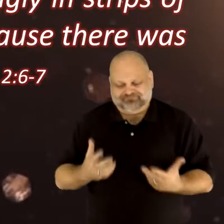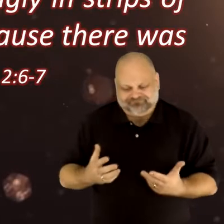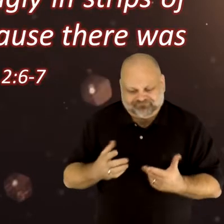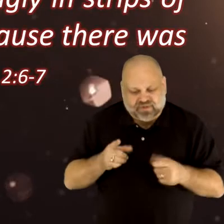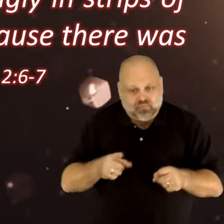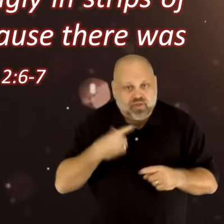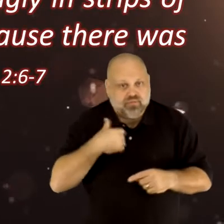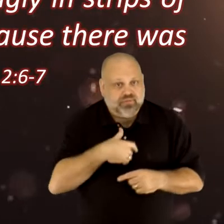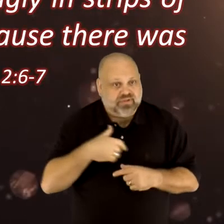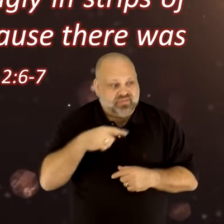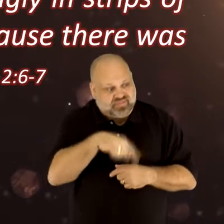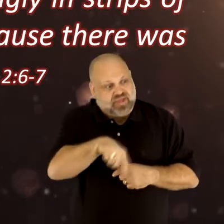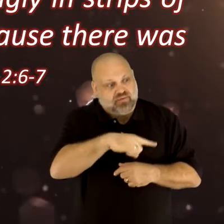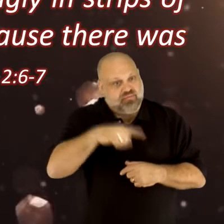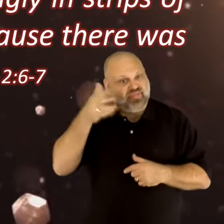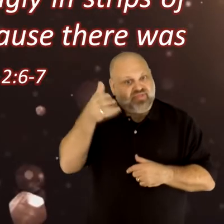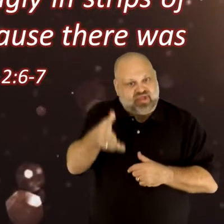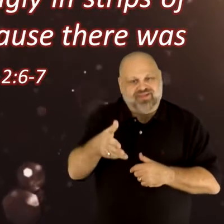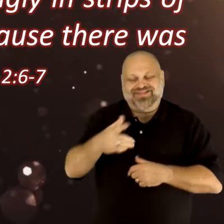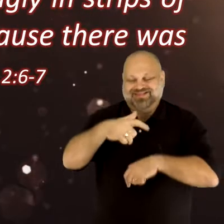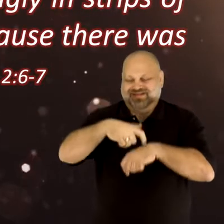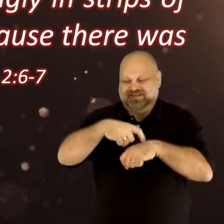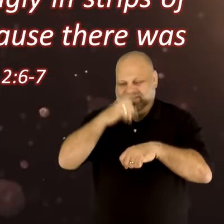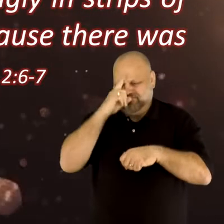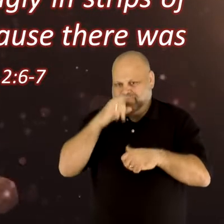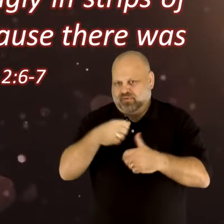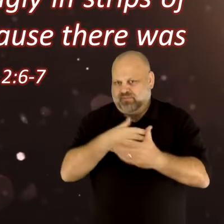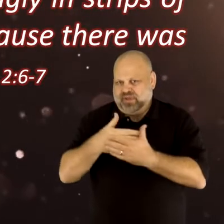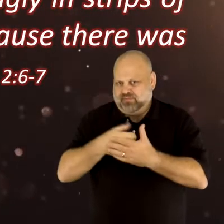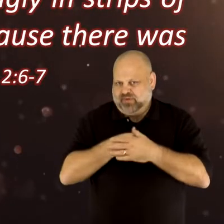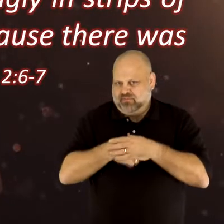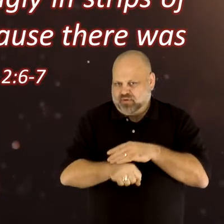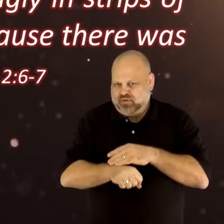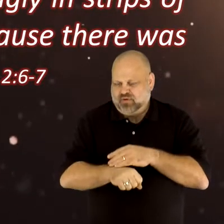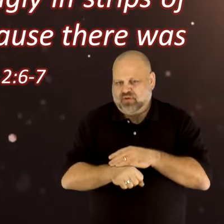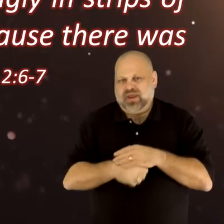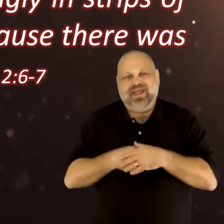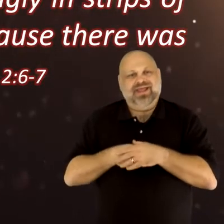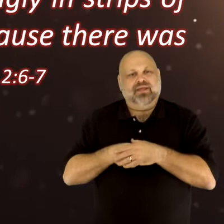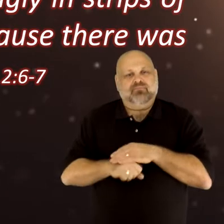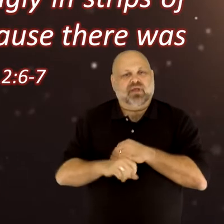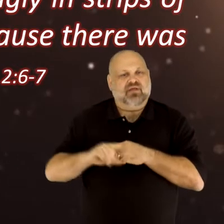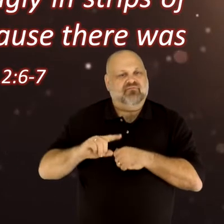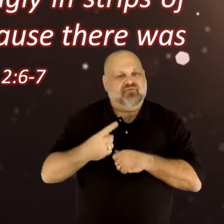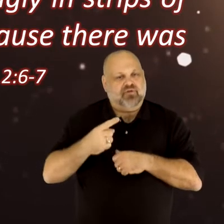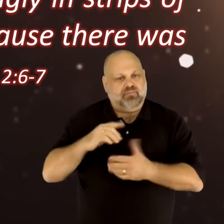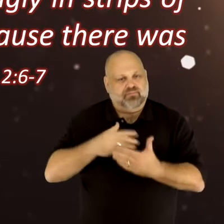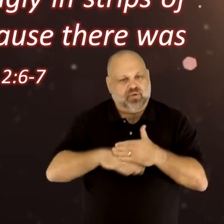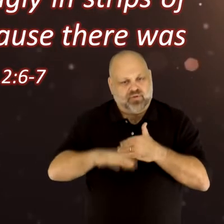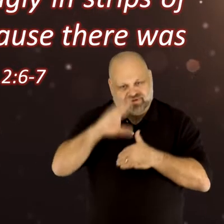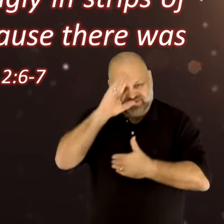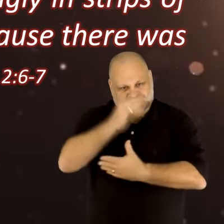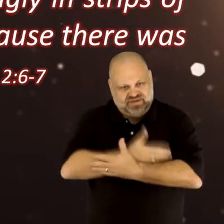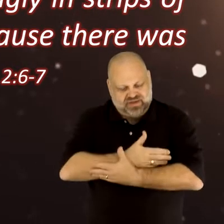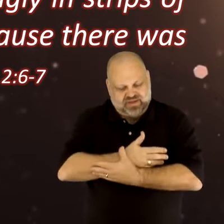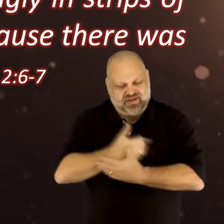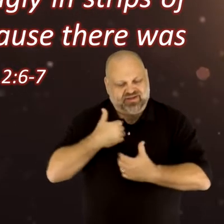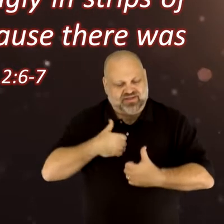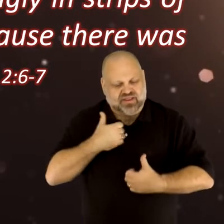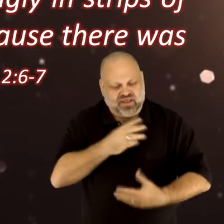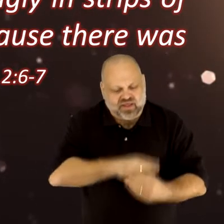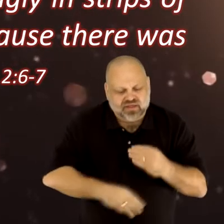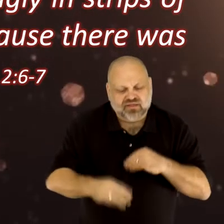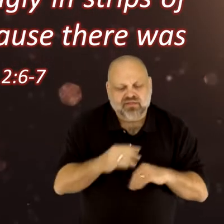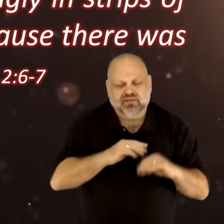were there, the time came for her baby to be born. She gave birth to her firstborn son. She wrapped him